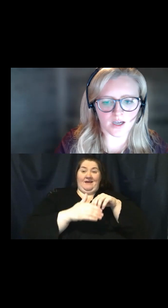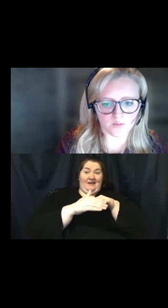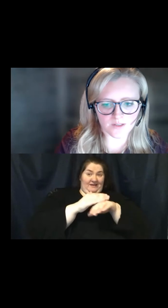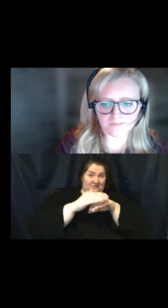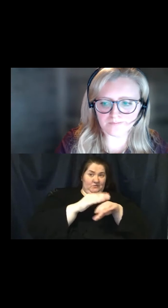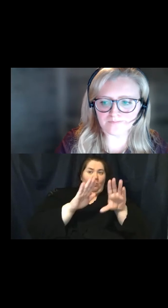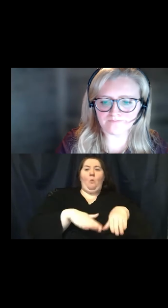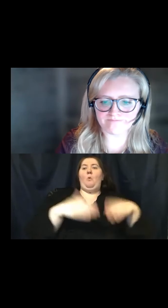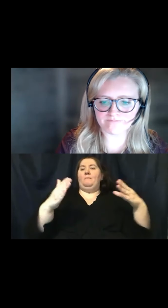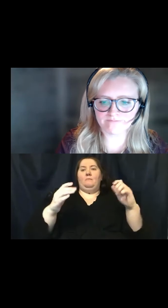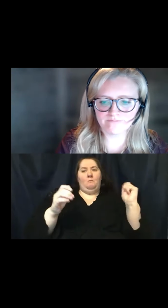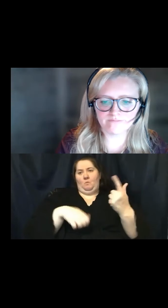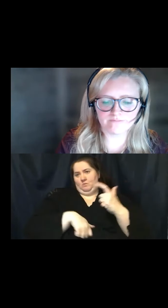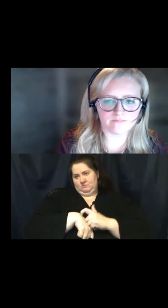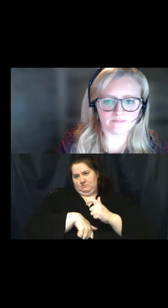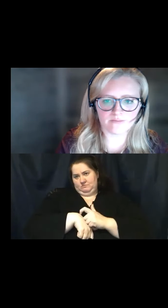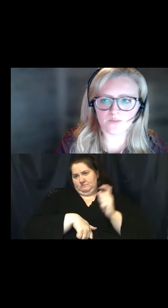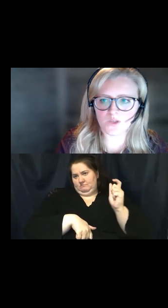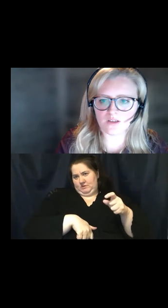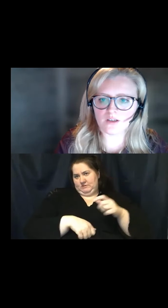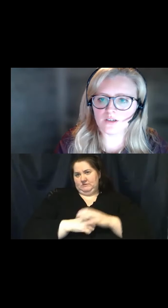at all times.